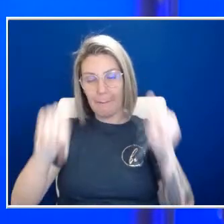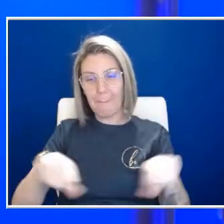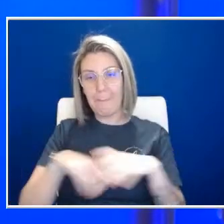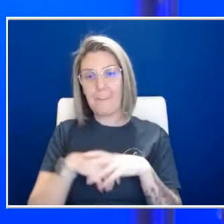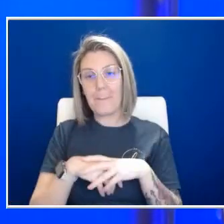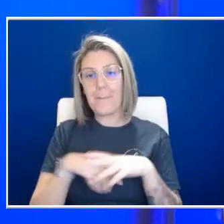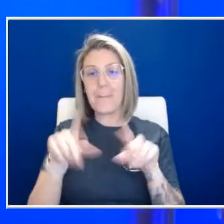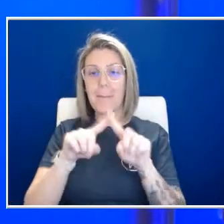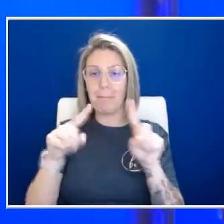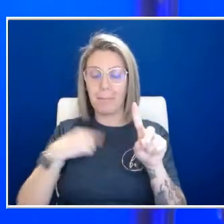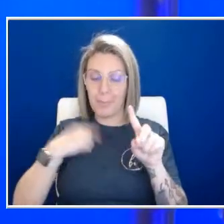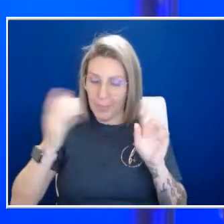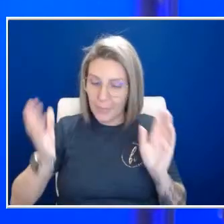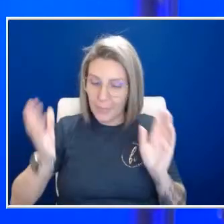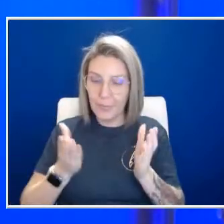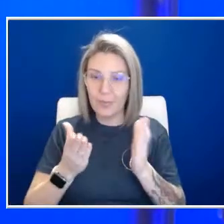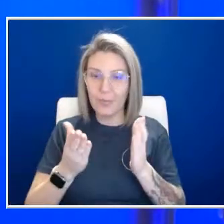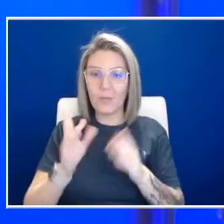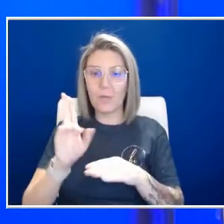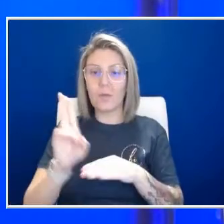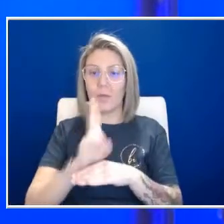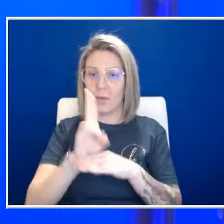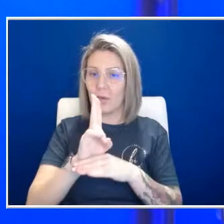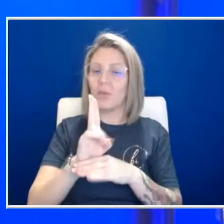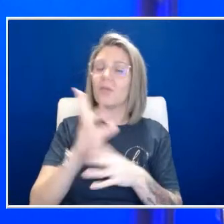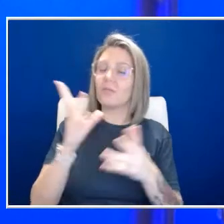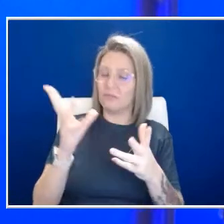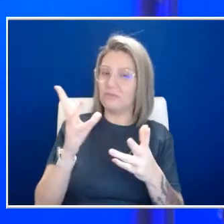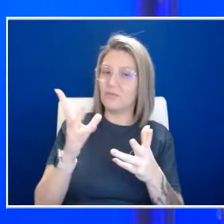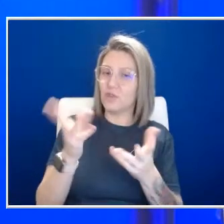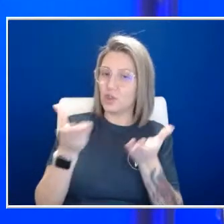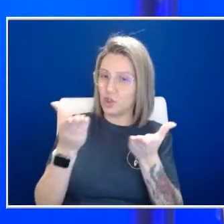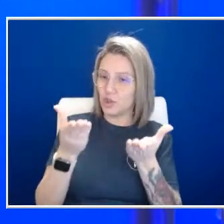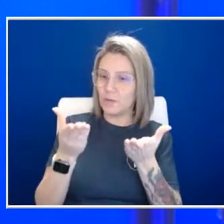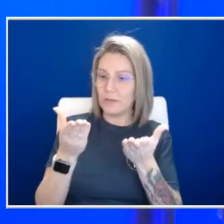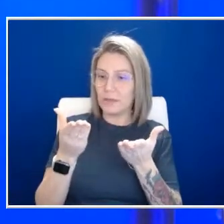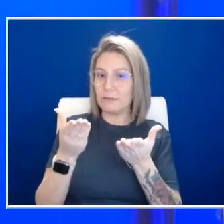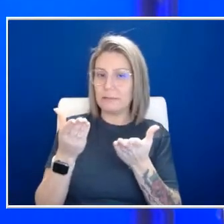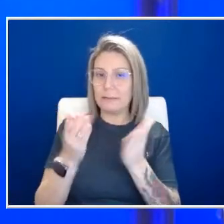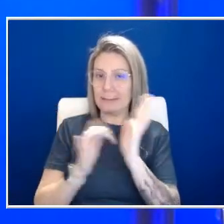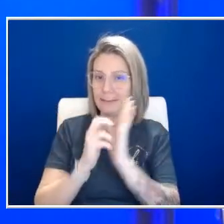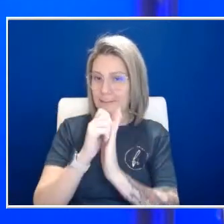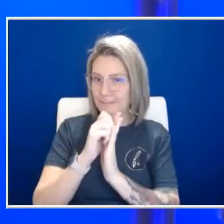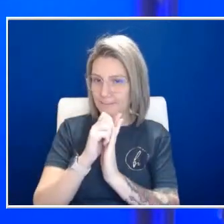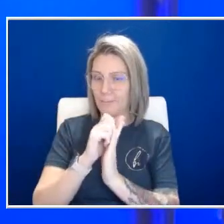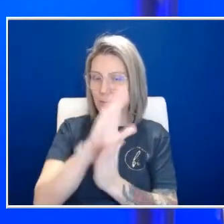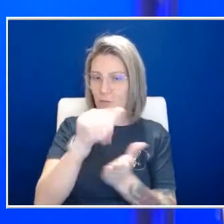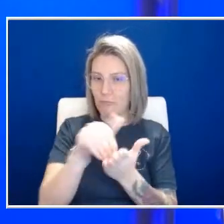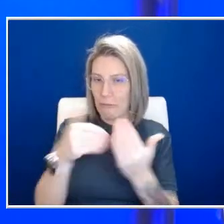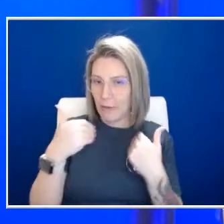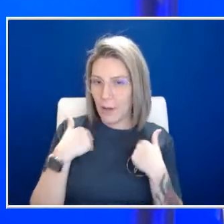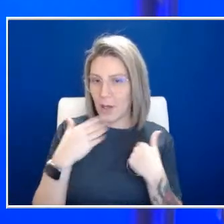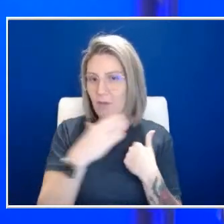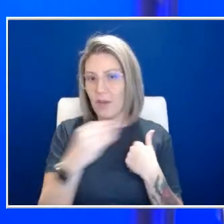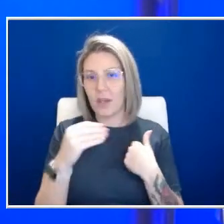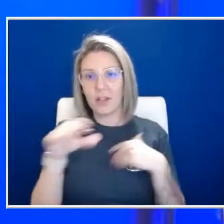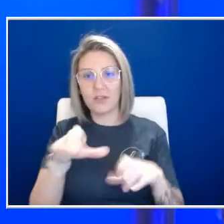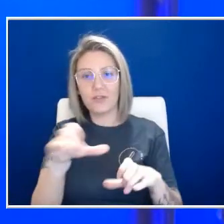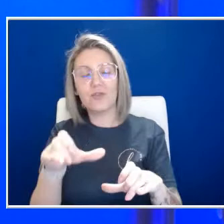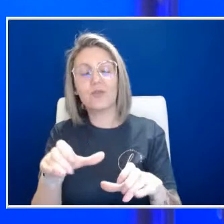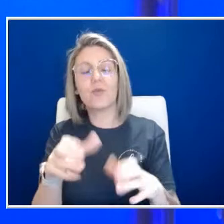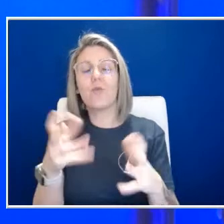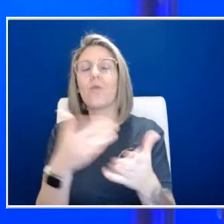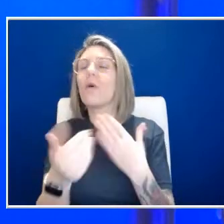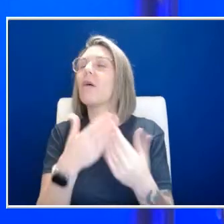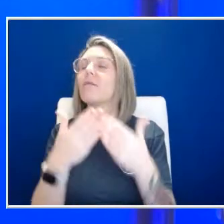them to use the services at the Cancer Center and do what they can to not go through it alone. Yeah.